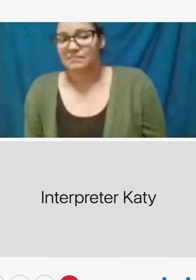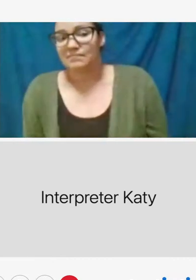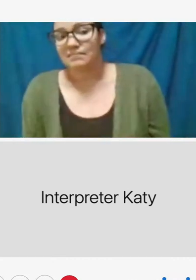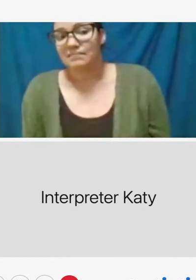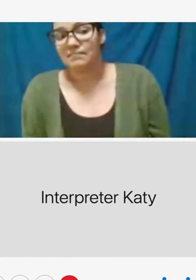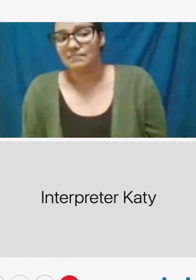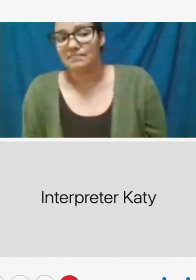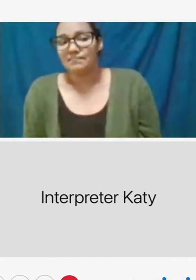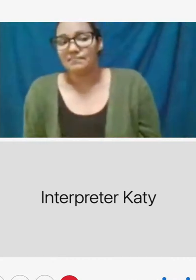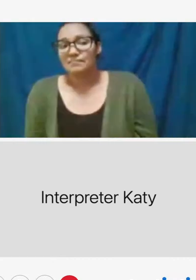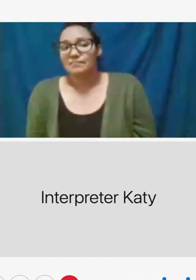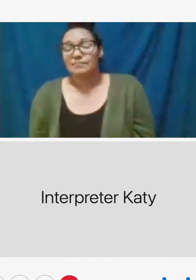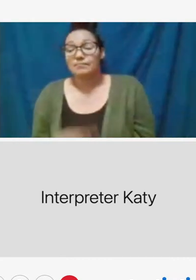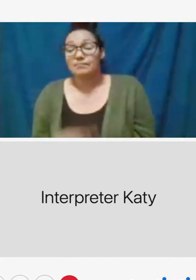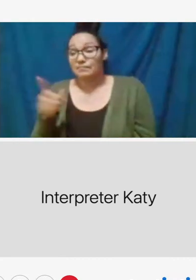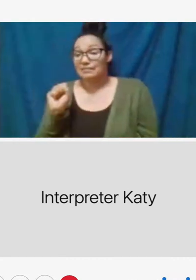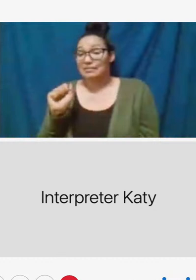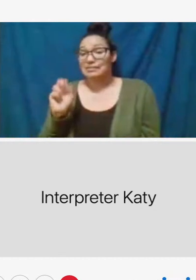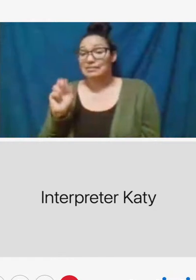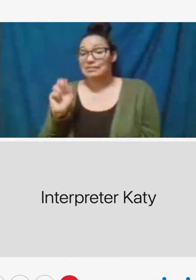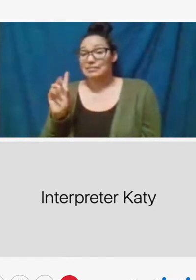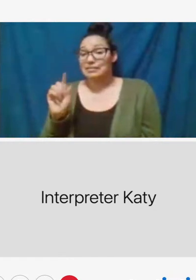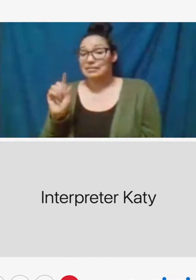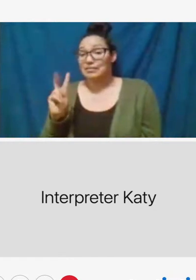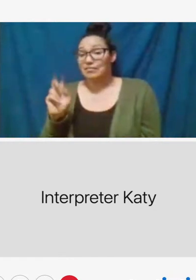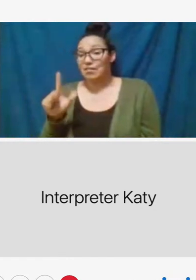sandal board member Harold